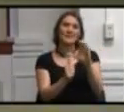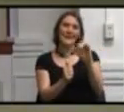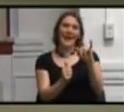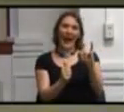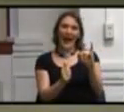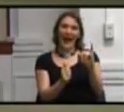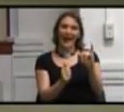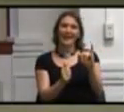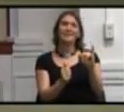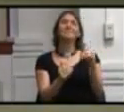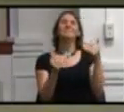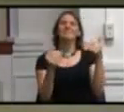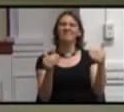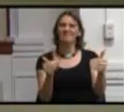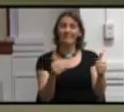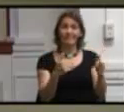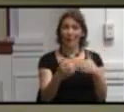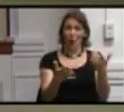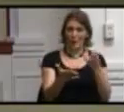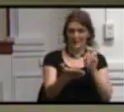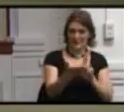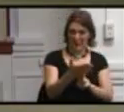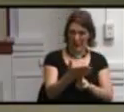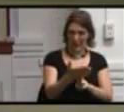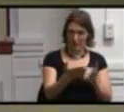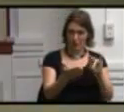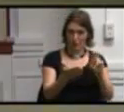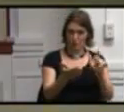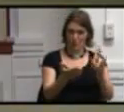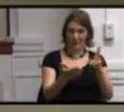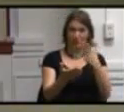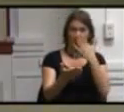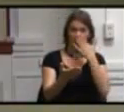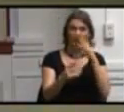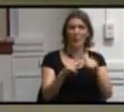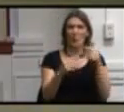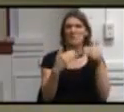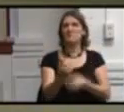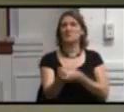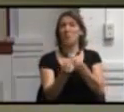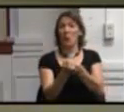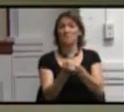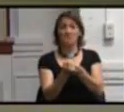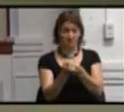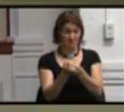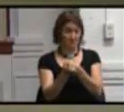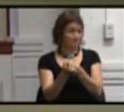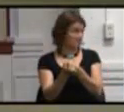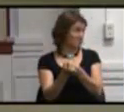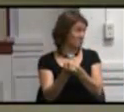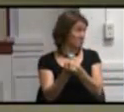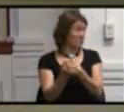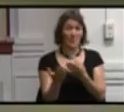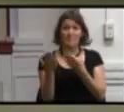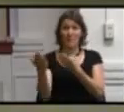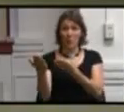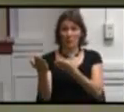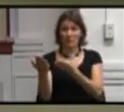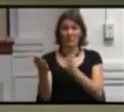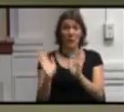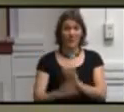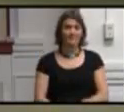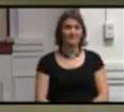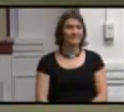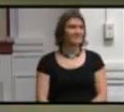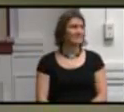execution of the contract with CAI Technologies for FY15 maintenance of Brattleboro's tax maps. Do we have that motion? We have that motion from